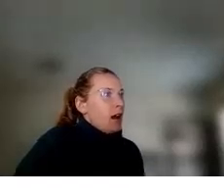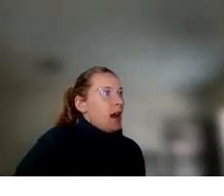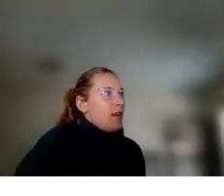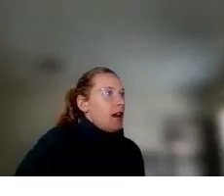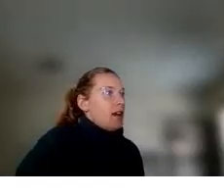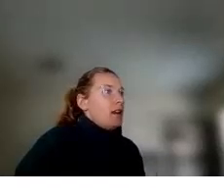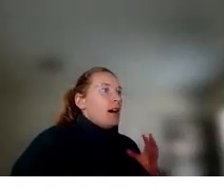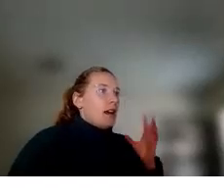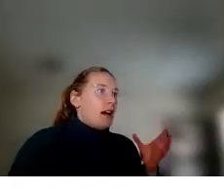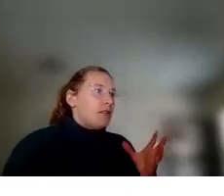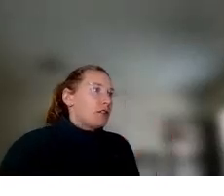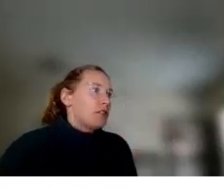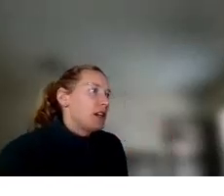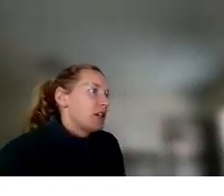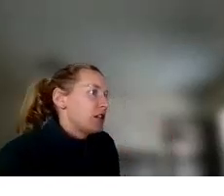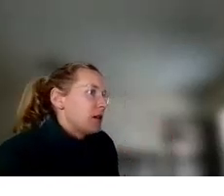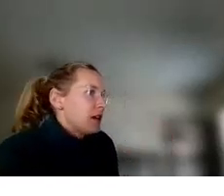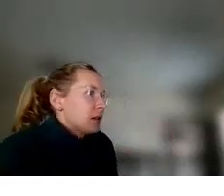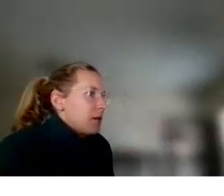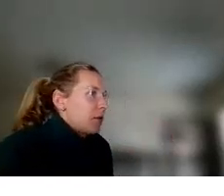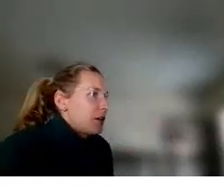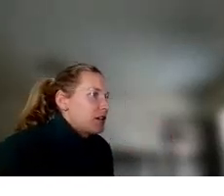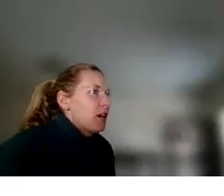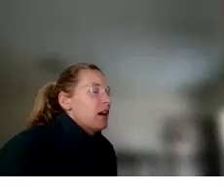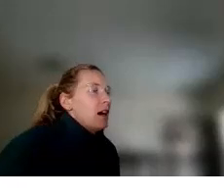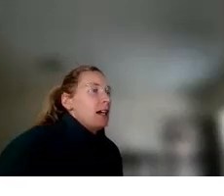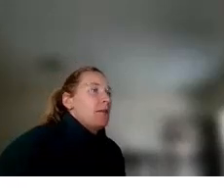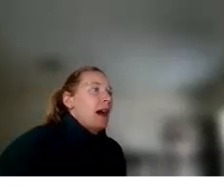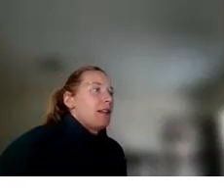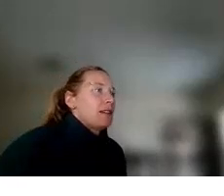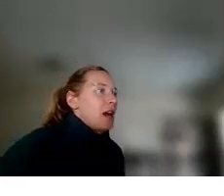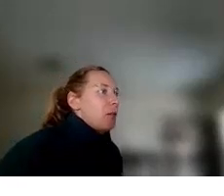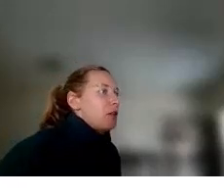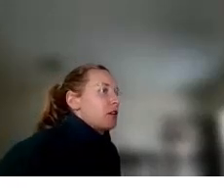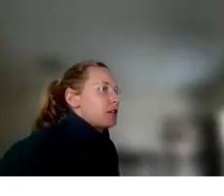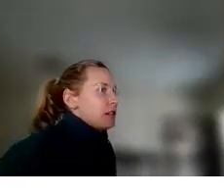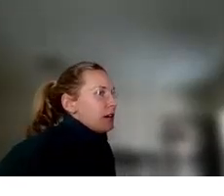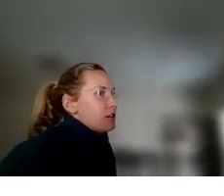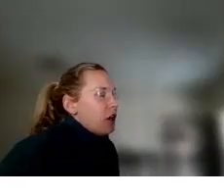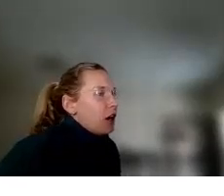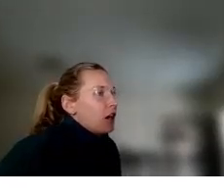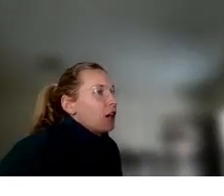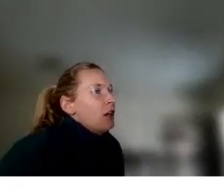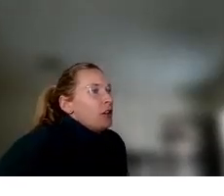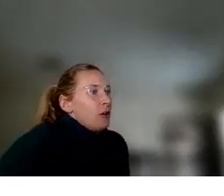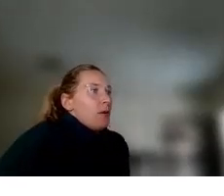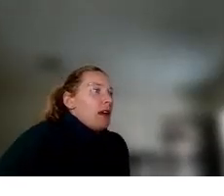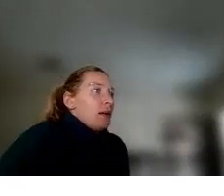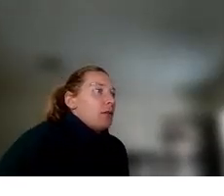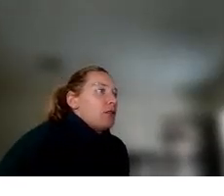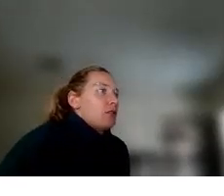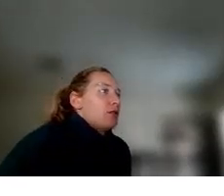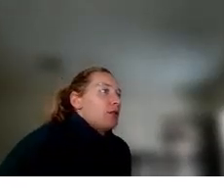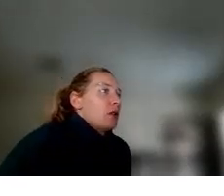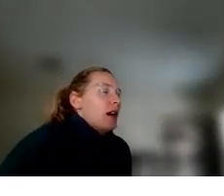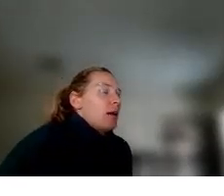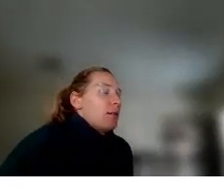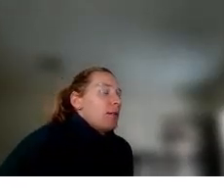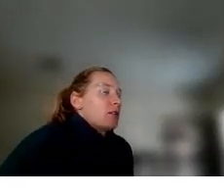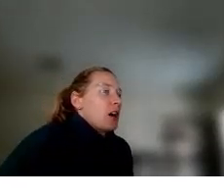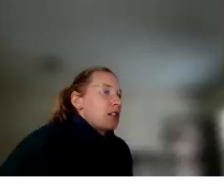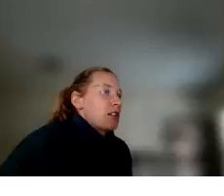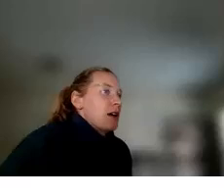Okay, and then again, for CHCBS members, at the time of their CSR, you'll be able